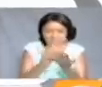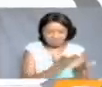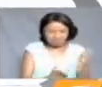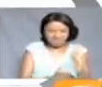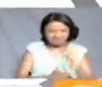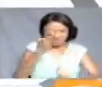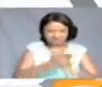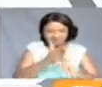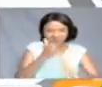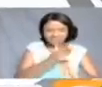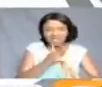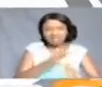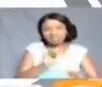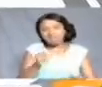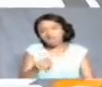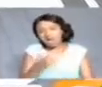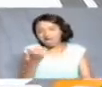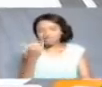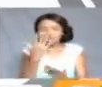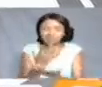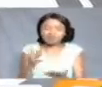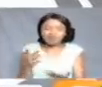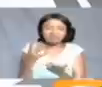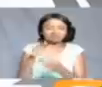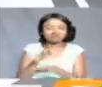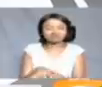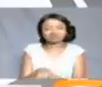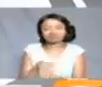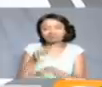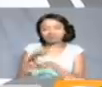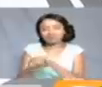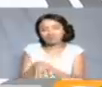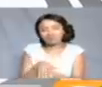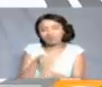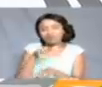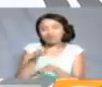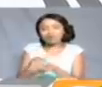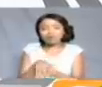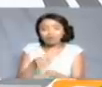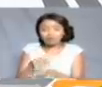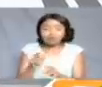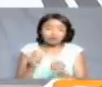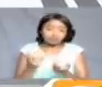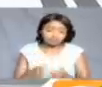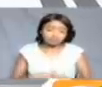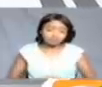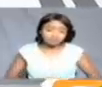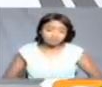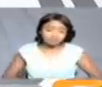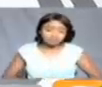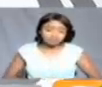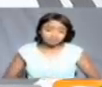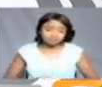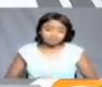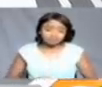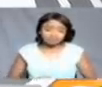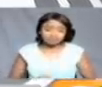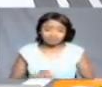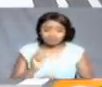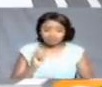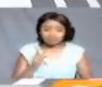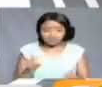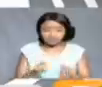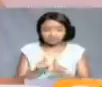then there's long-term purchases, and kind of making that distinction before you get onto that journey of influencing. I mean, just to go back to what you